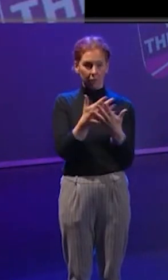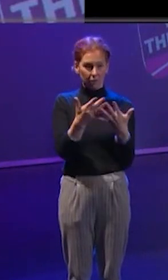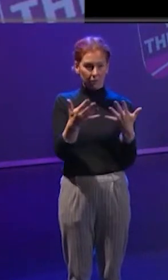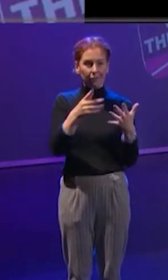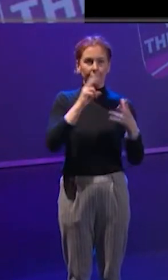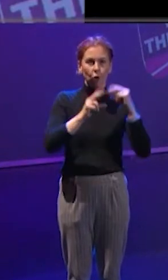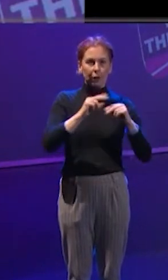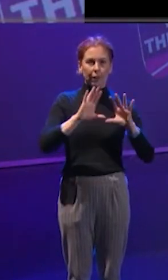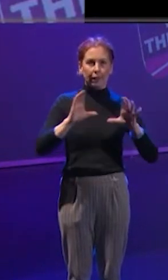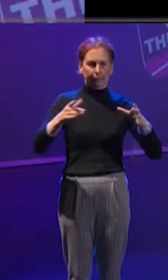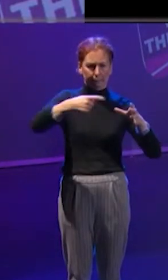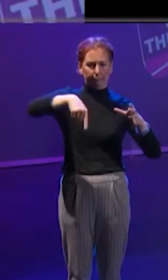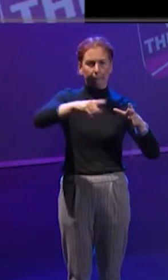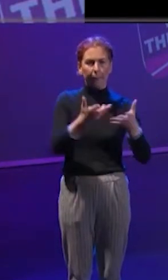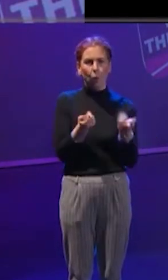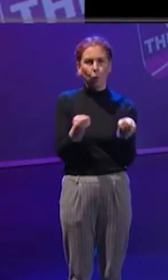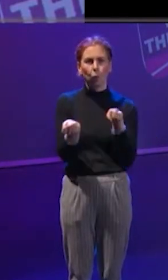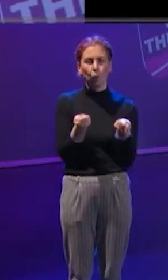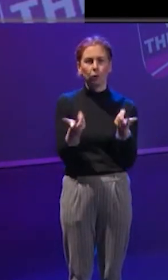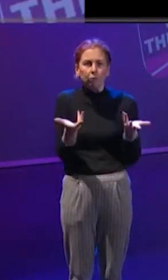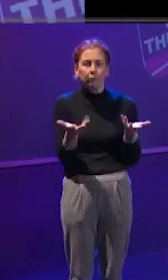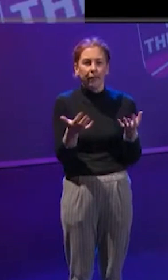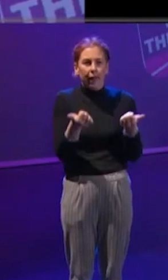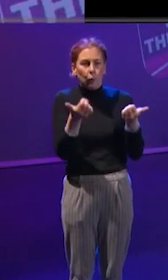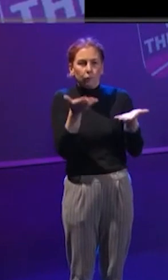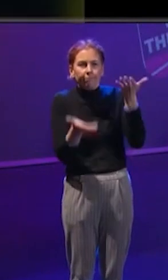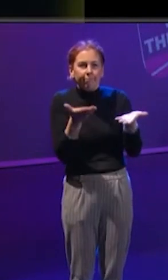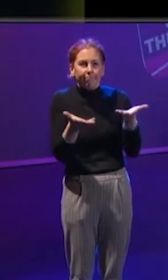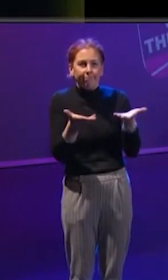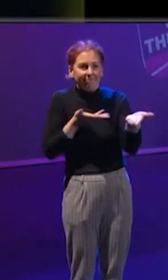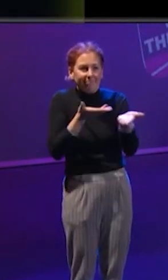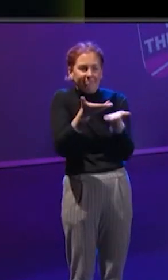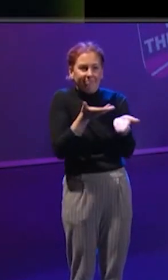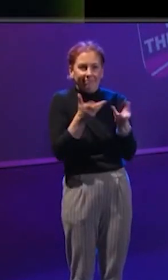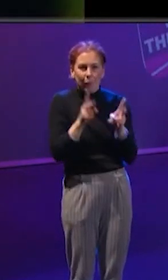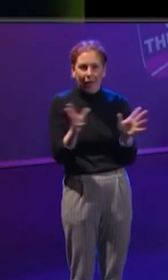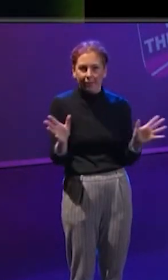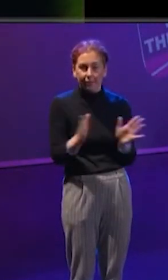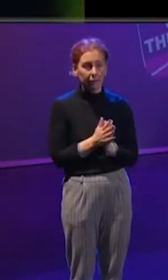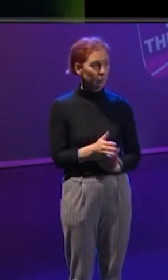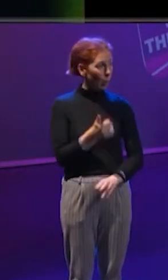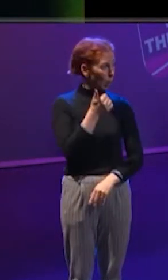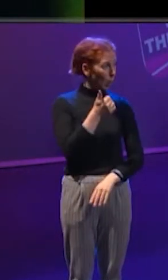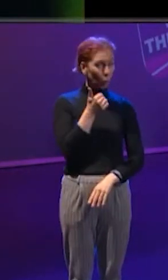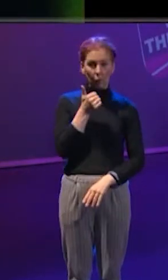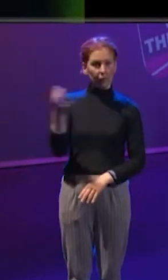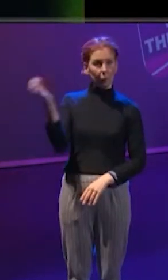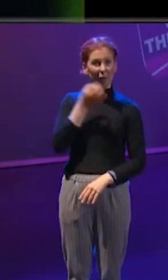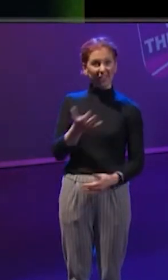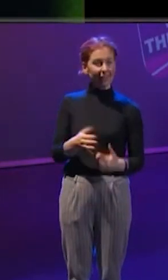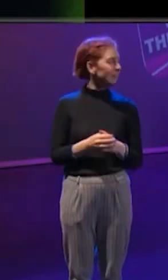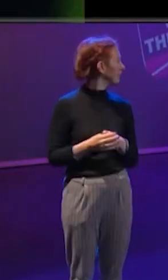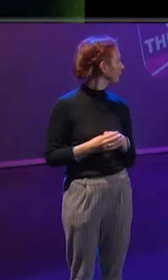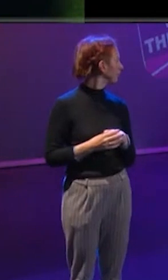How do you manage that in a diplomatic way in theatre, especially? That's a great question. I'm